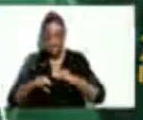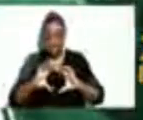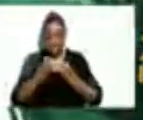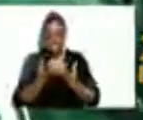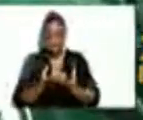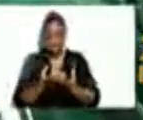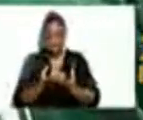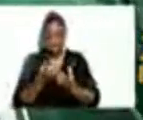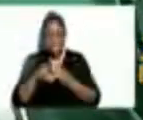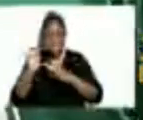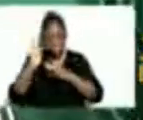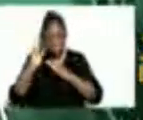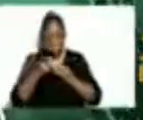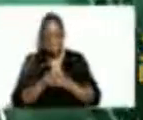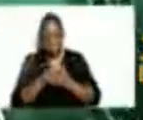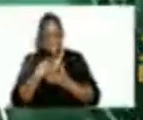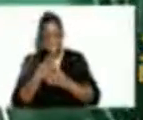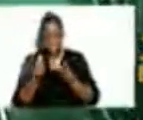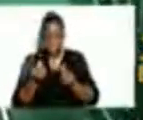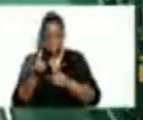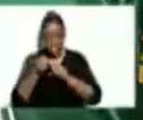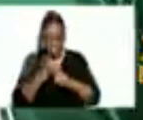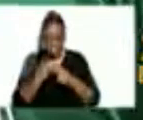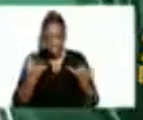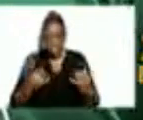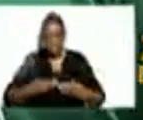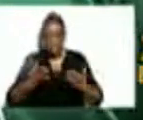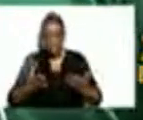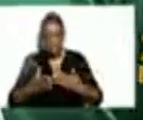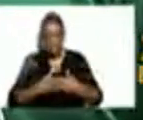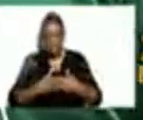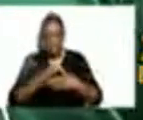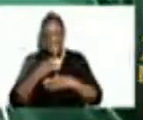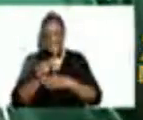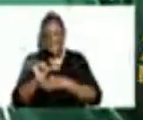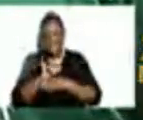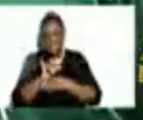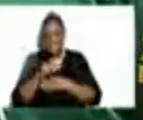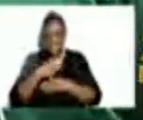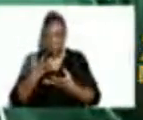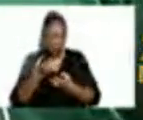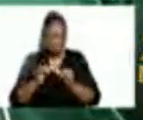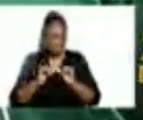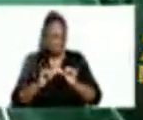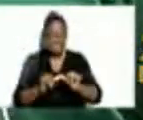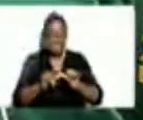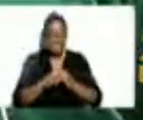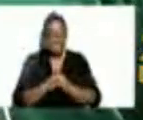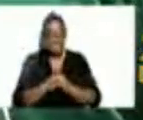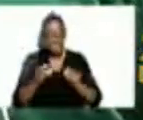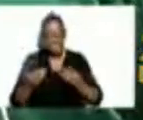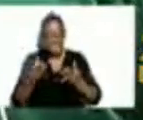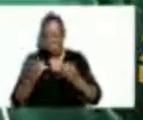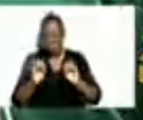This is an initiative I've been at for about a couple years now. And it's like something I'd like to continue, you know, just